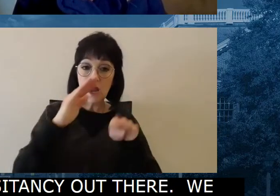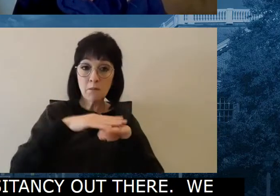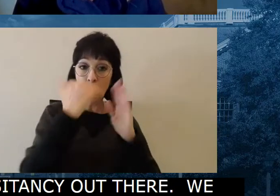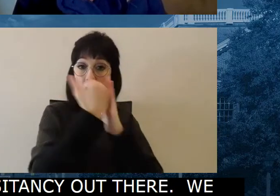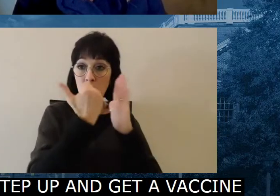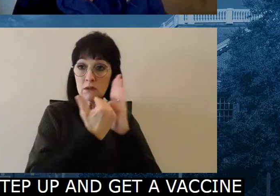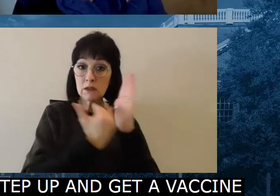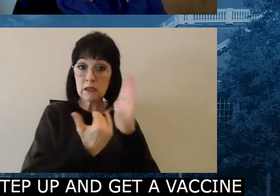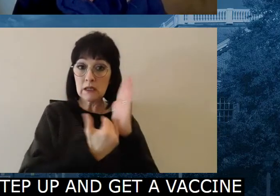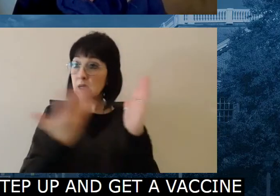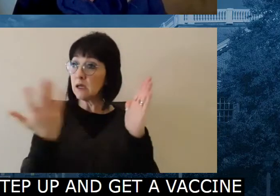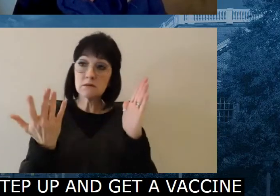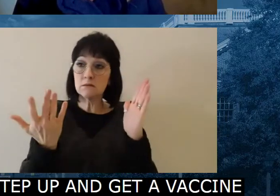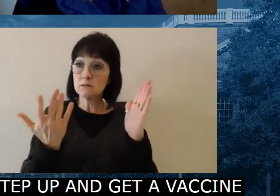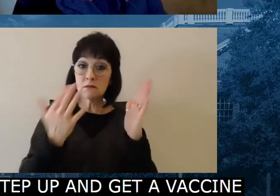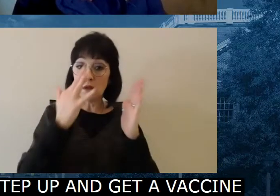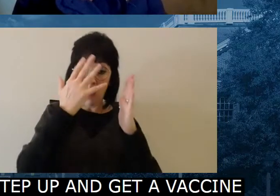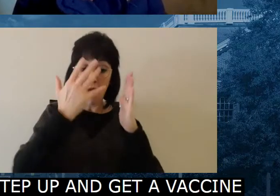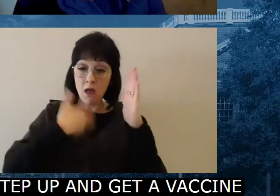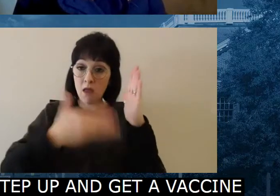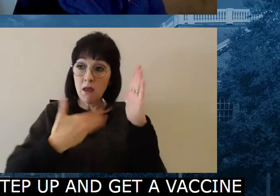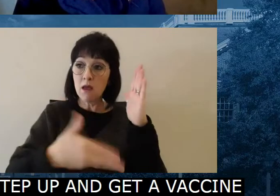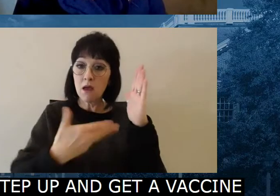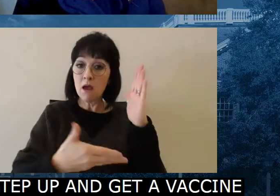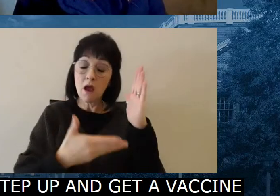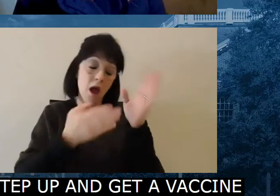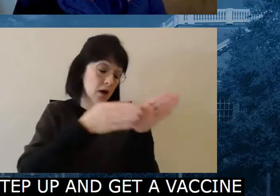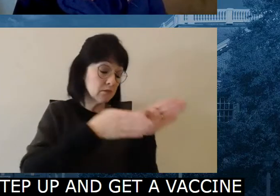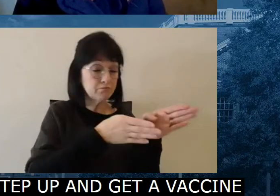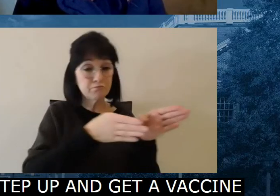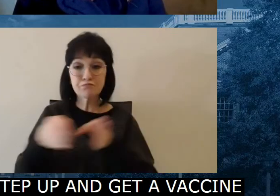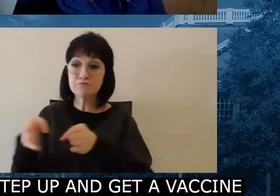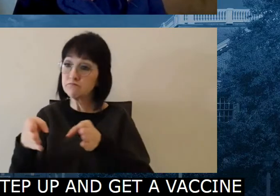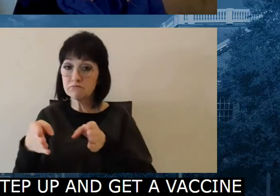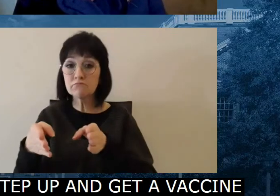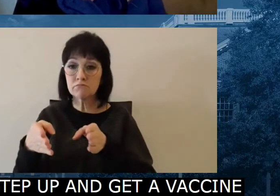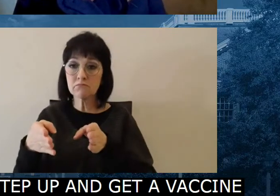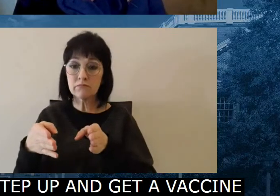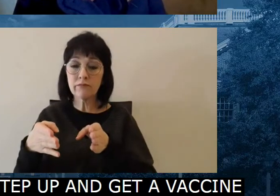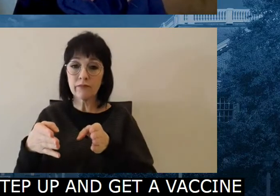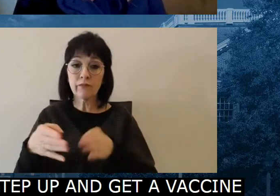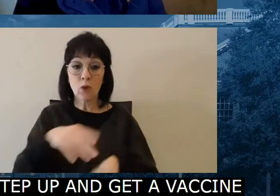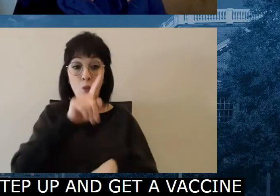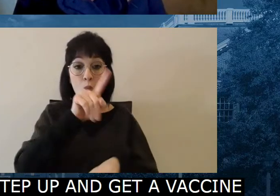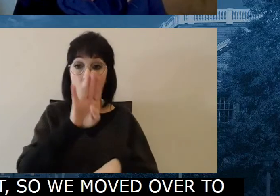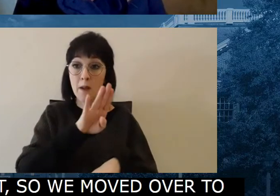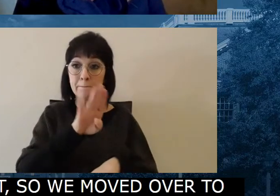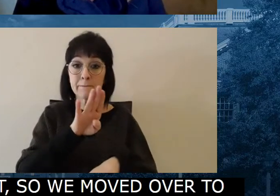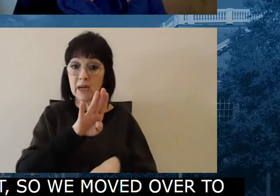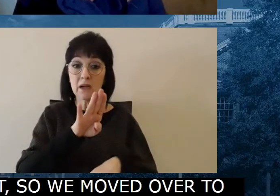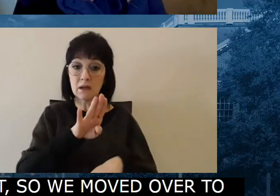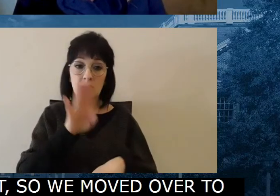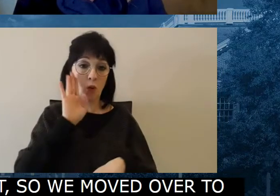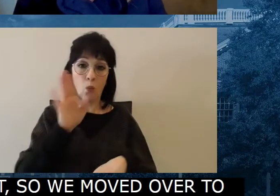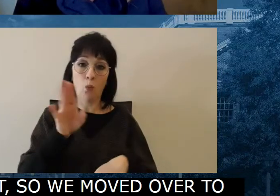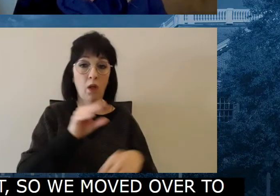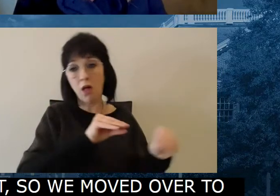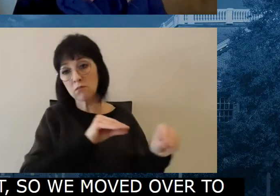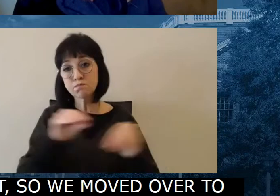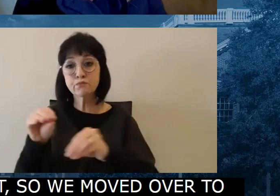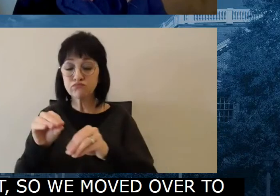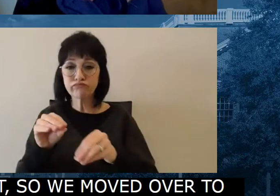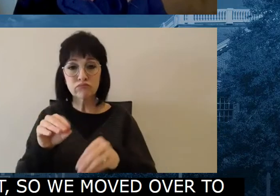over to 1B, 65 and older, and then into the essential worker categories. And so it'll be something we'll continue to look